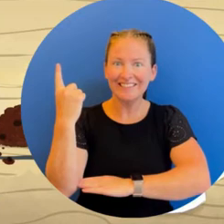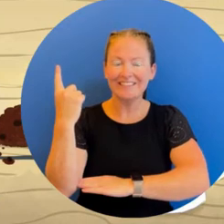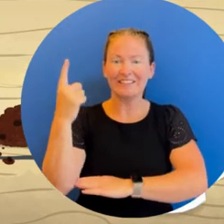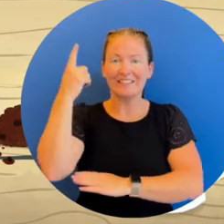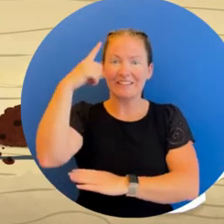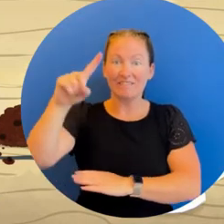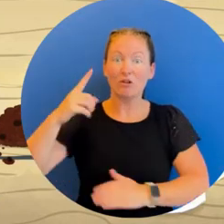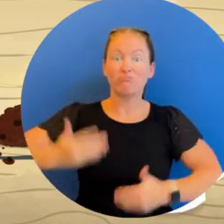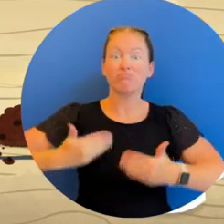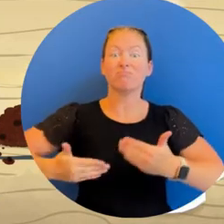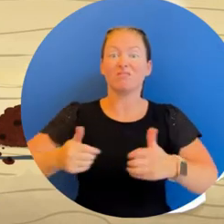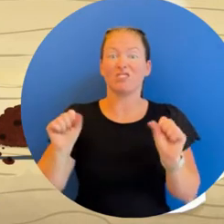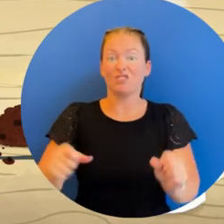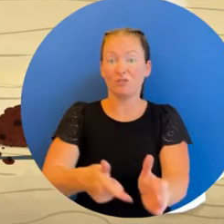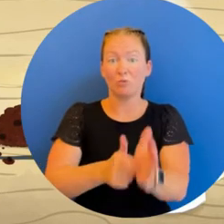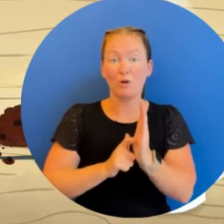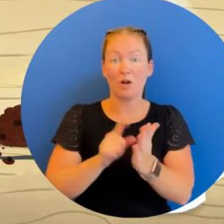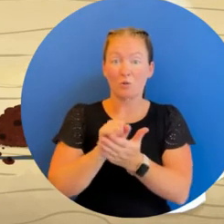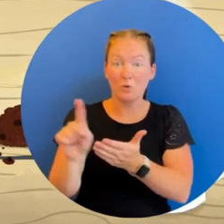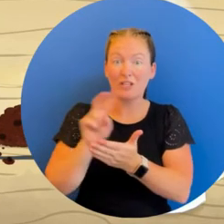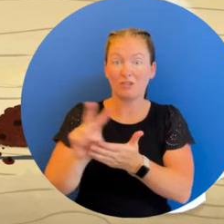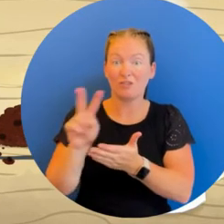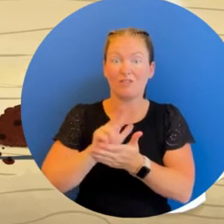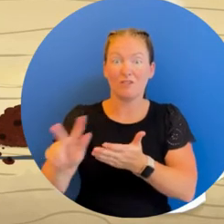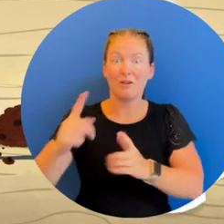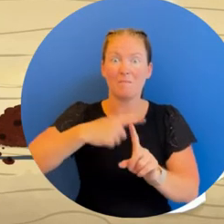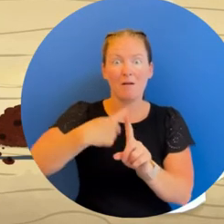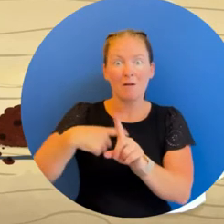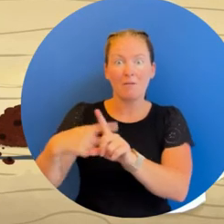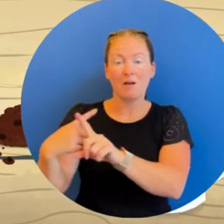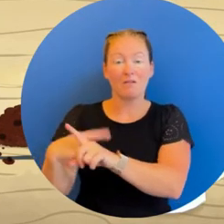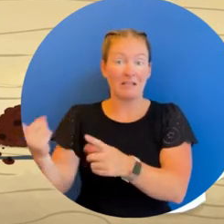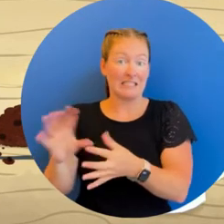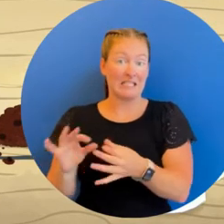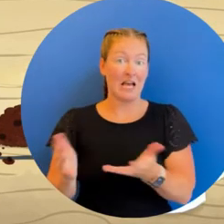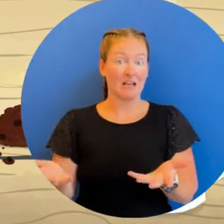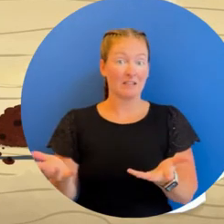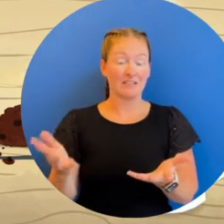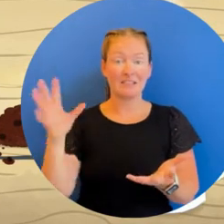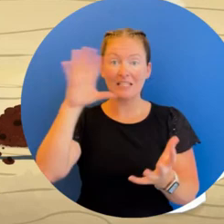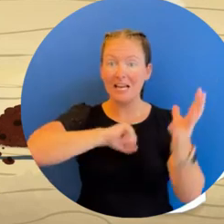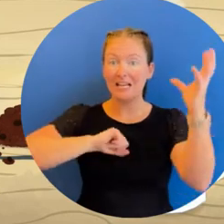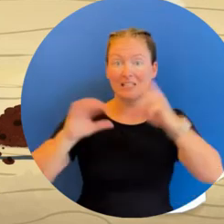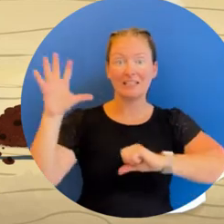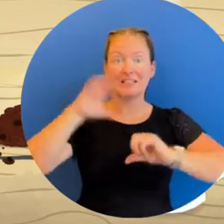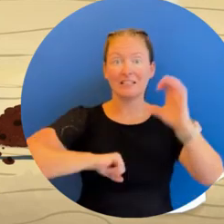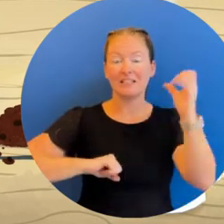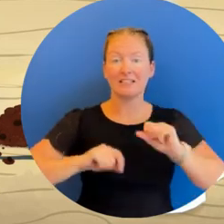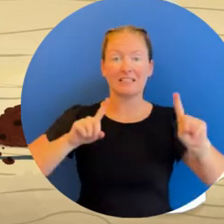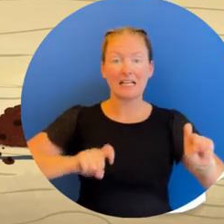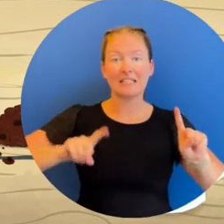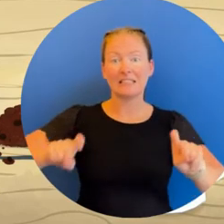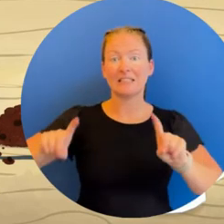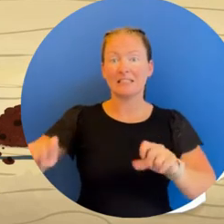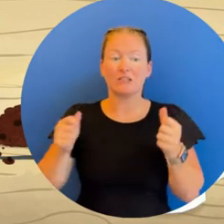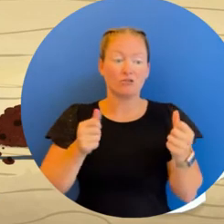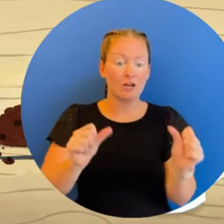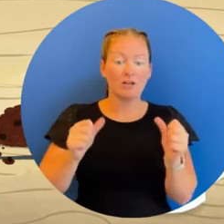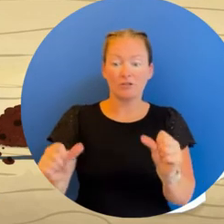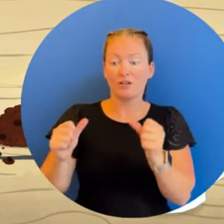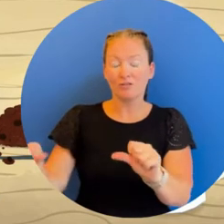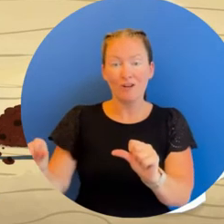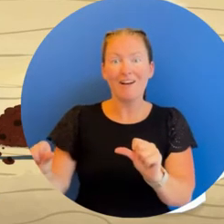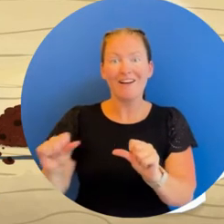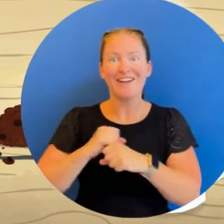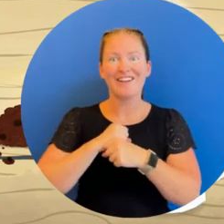day. Making headway could take weeks or months, so they say. All those guesses and questions and trials when you need